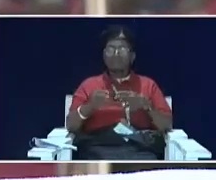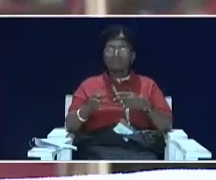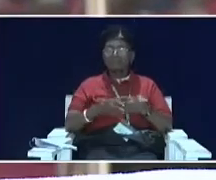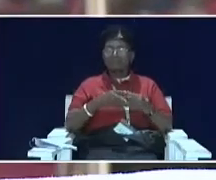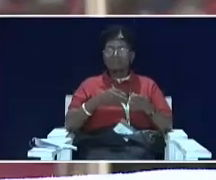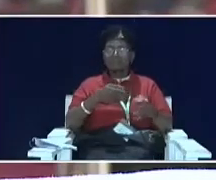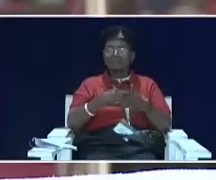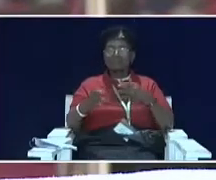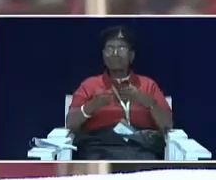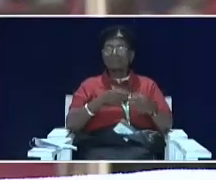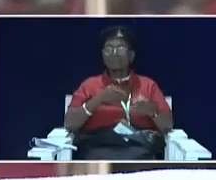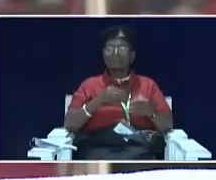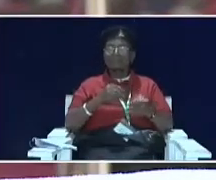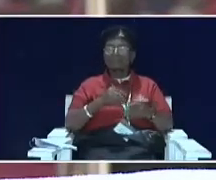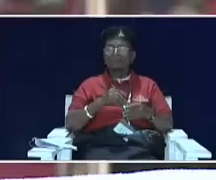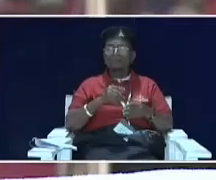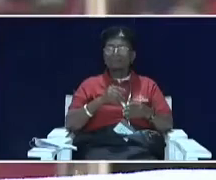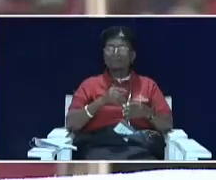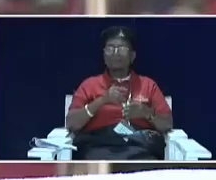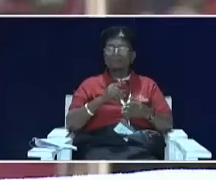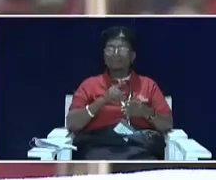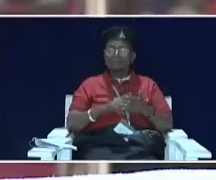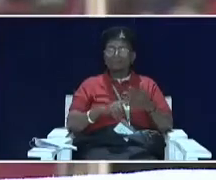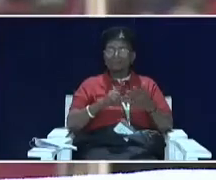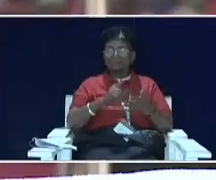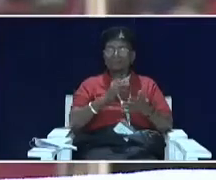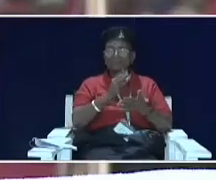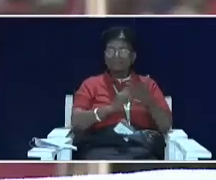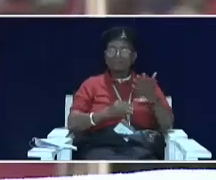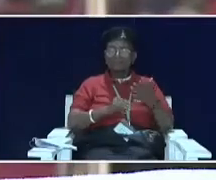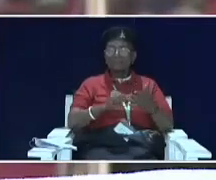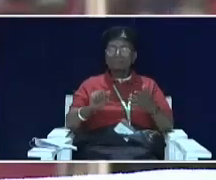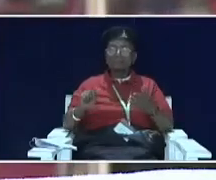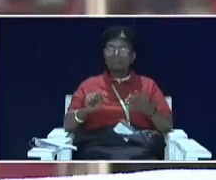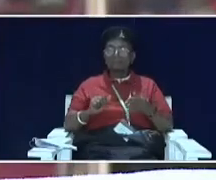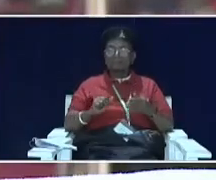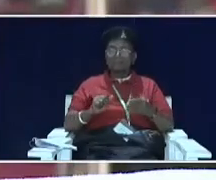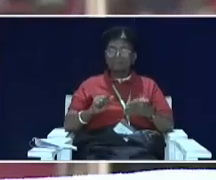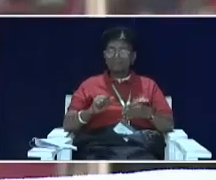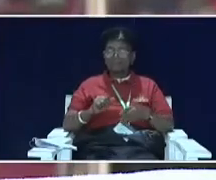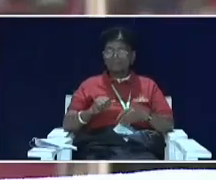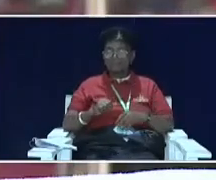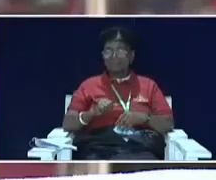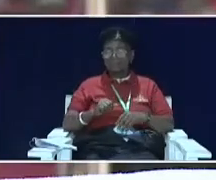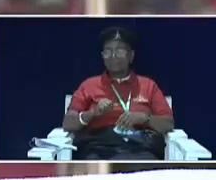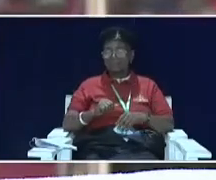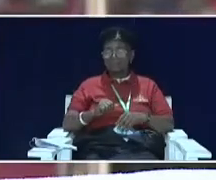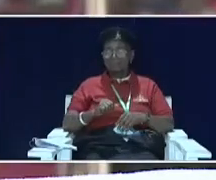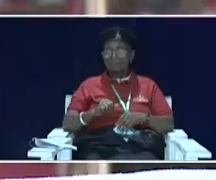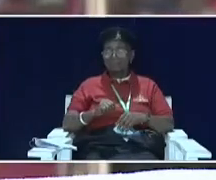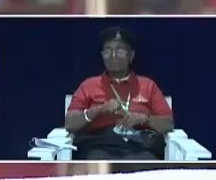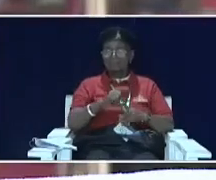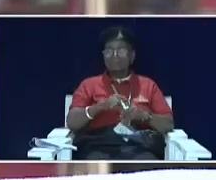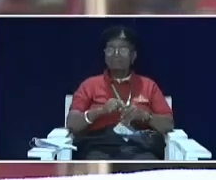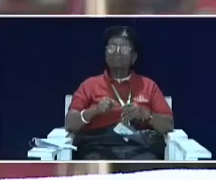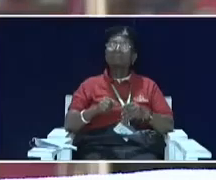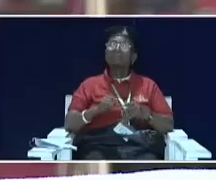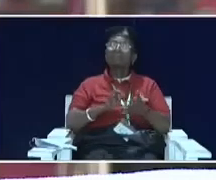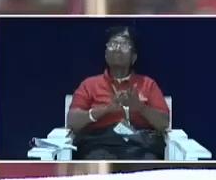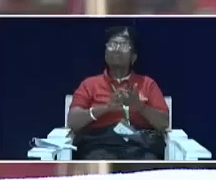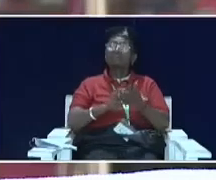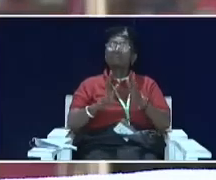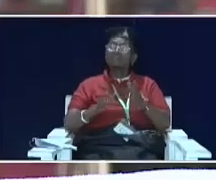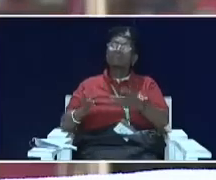to such an extent that when creditors came, you know, creditors come in means she had been borrowing and borrowing and